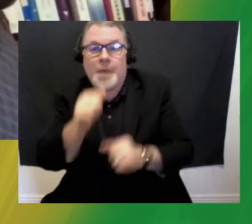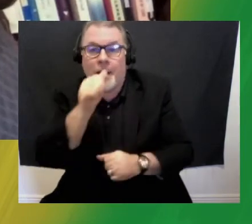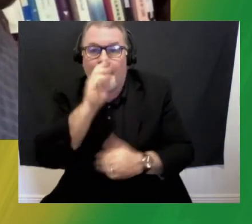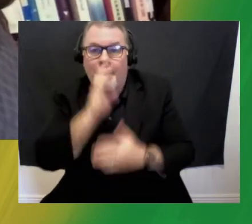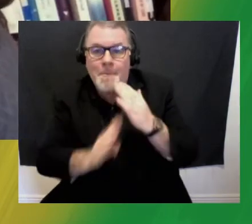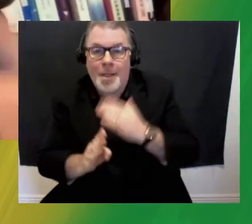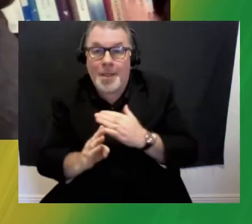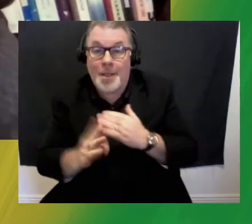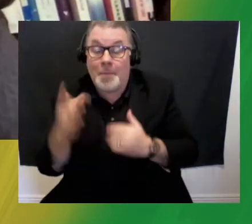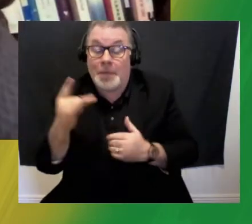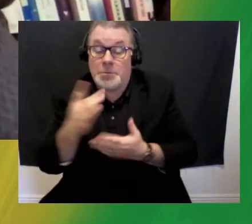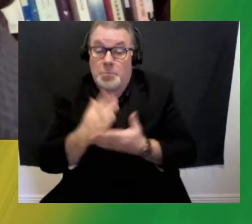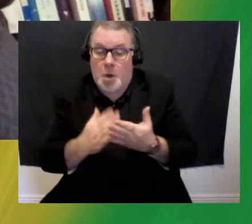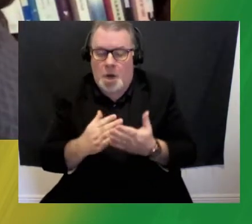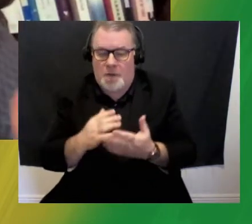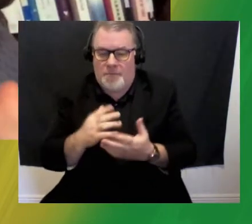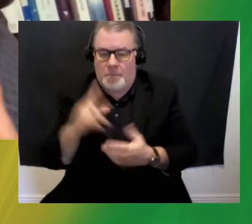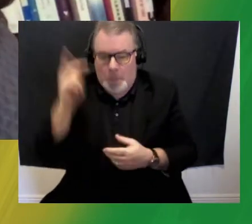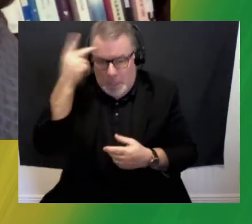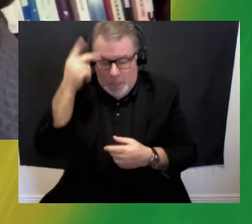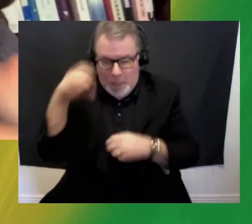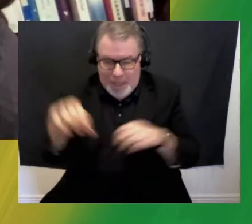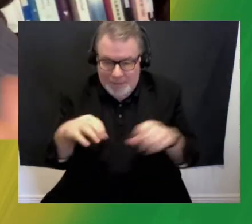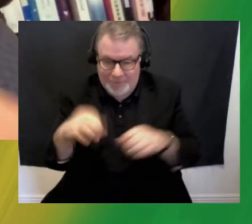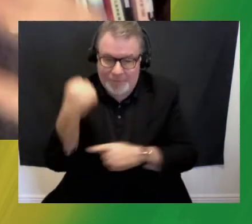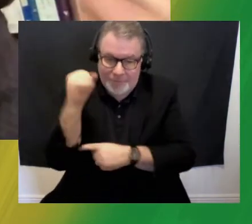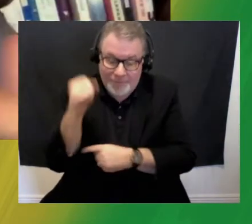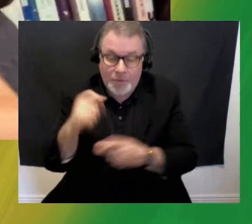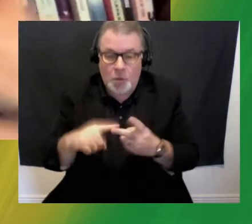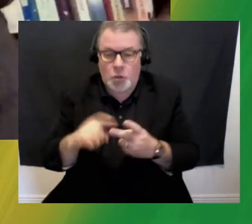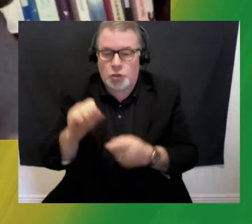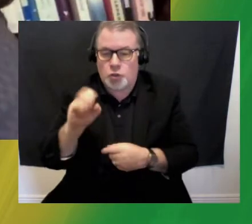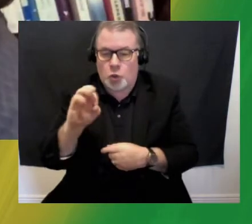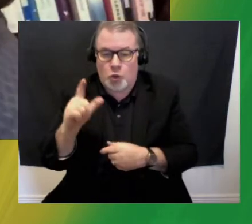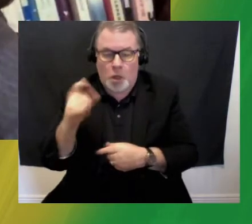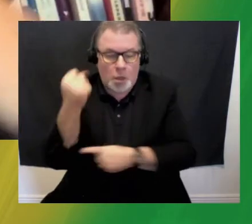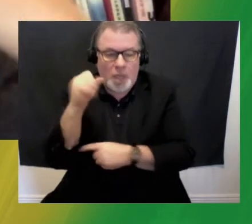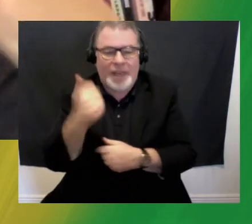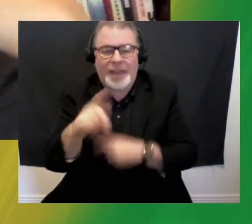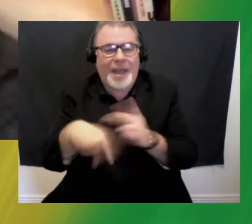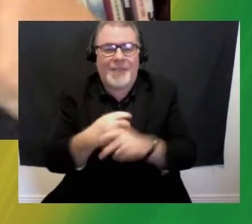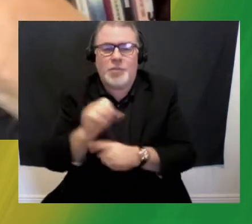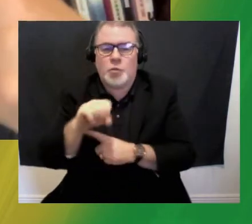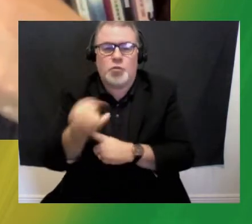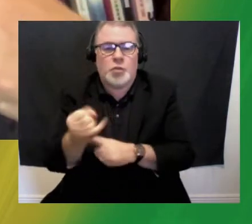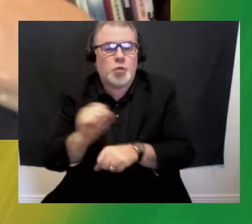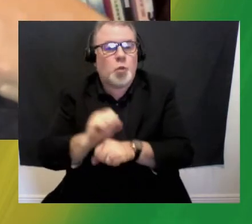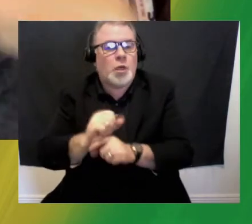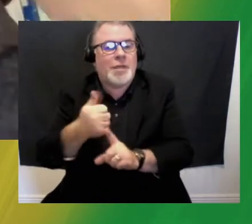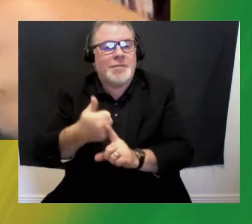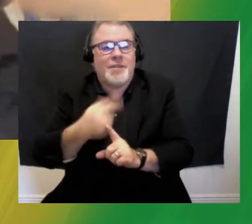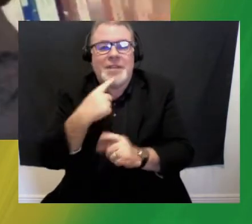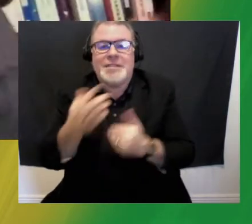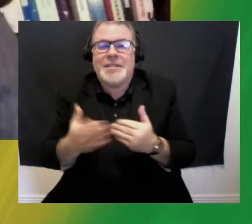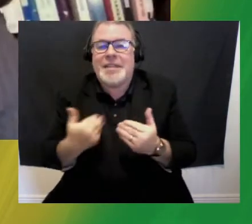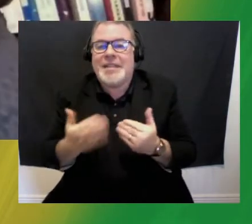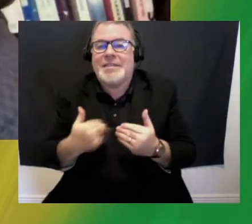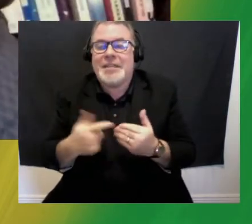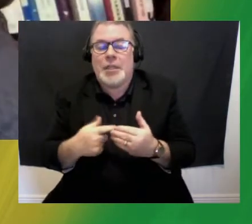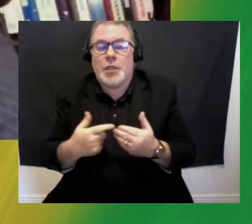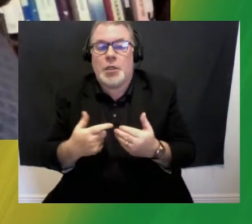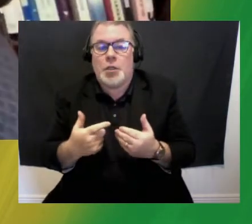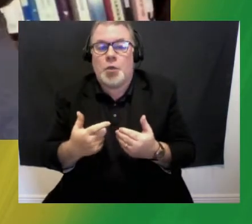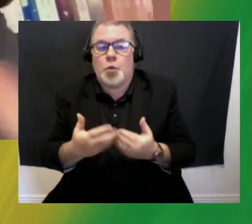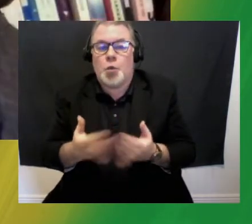political activism or social activism or any kind of social justice work of any kind is it's very easy to lose humility